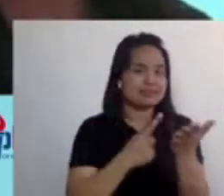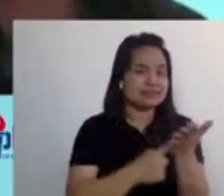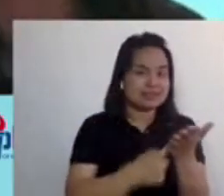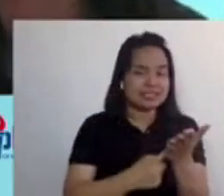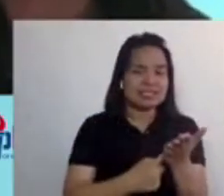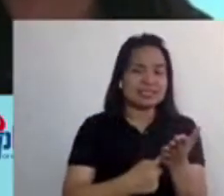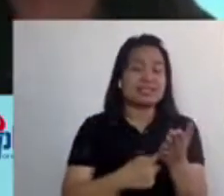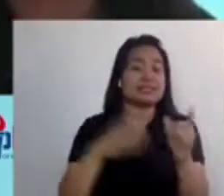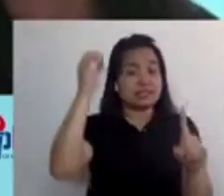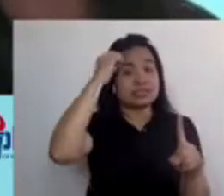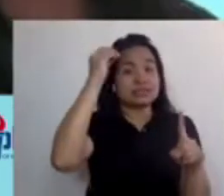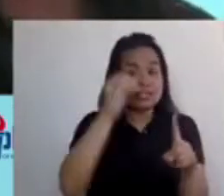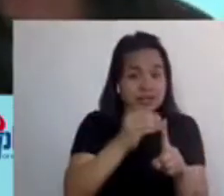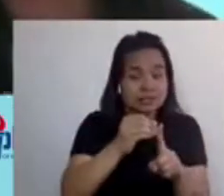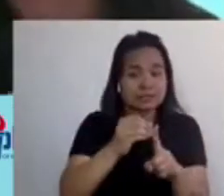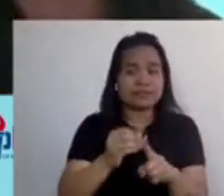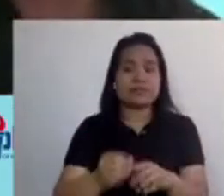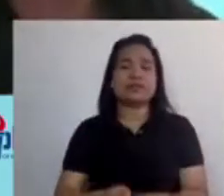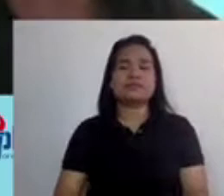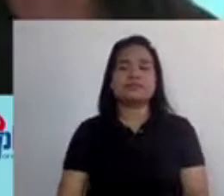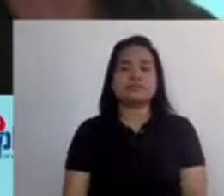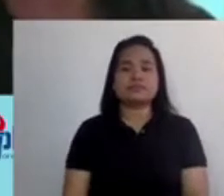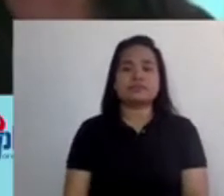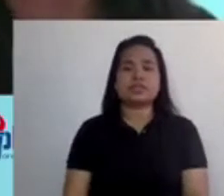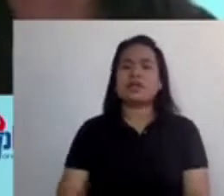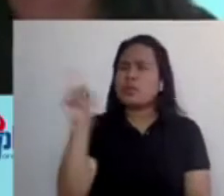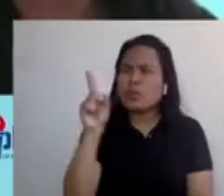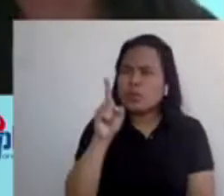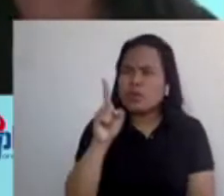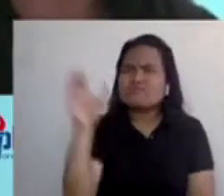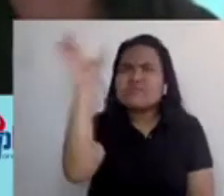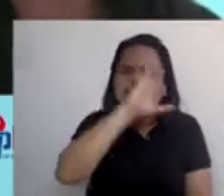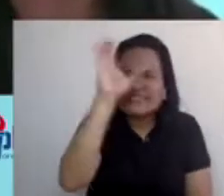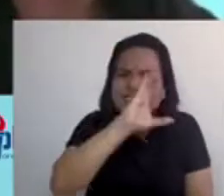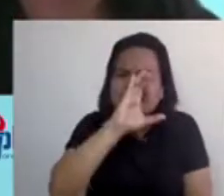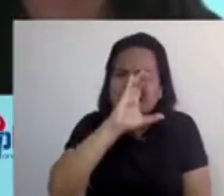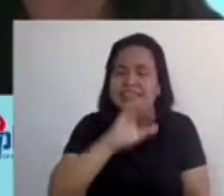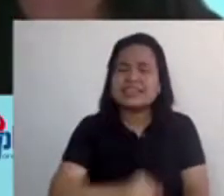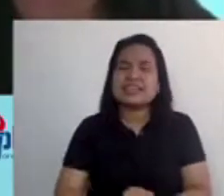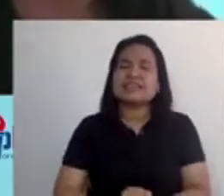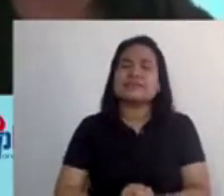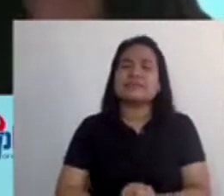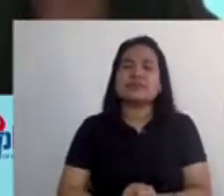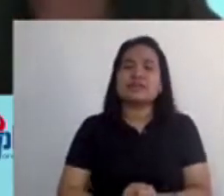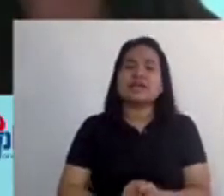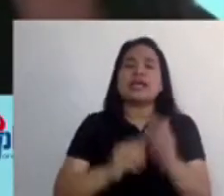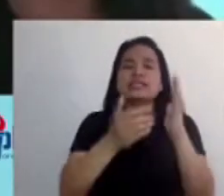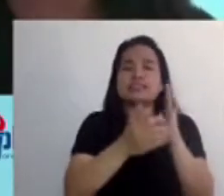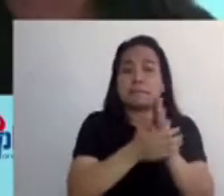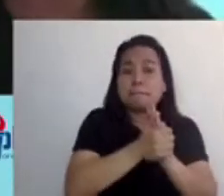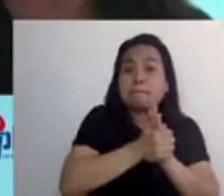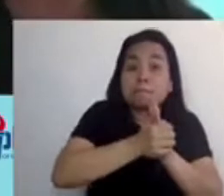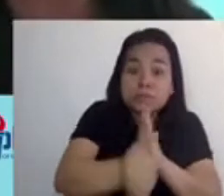the Proficient tool, what we are looking at Objective 3 is the proficient use of the language.